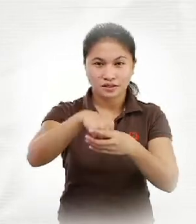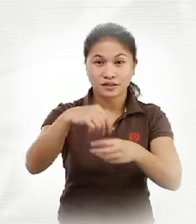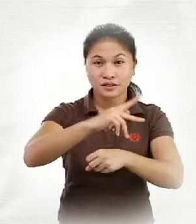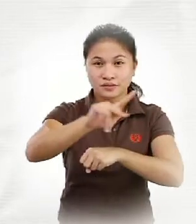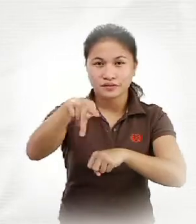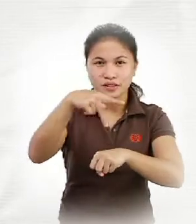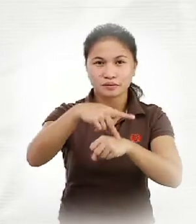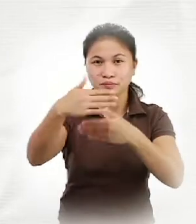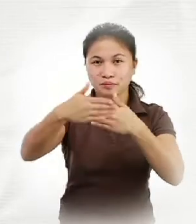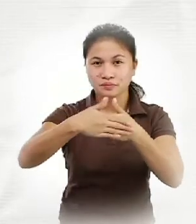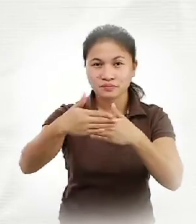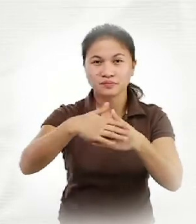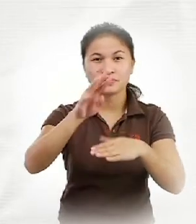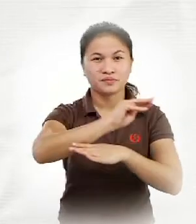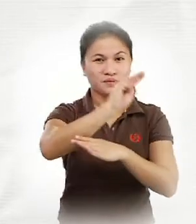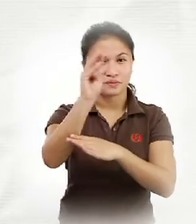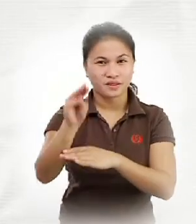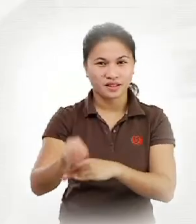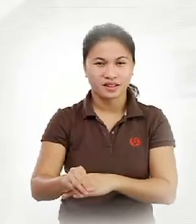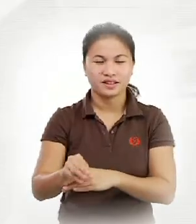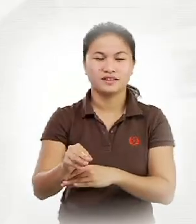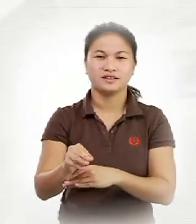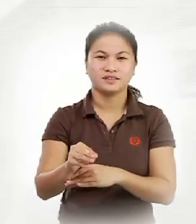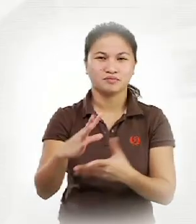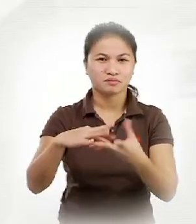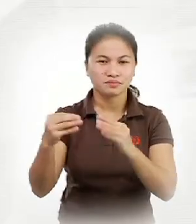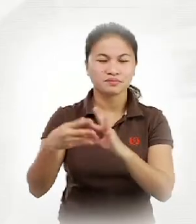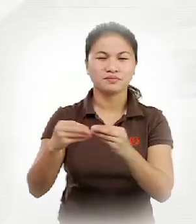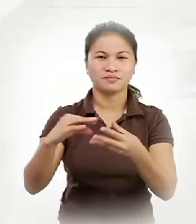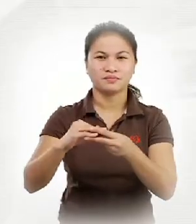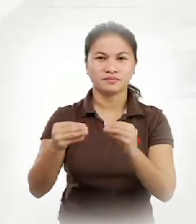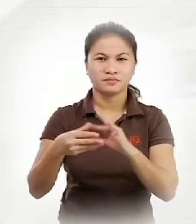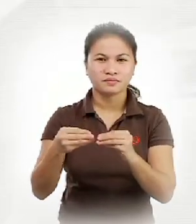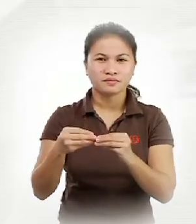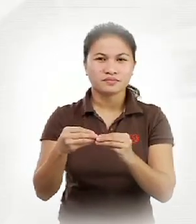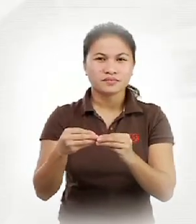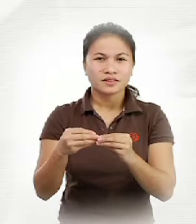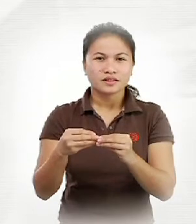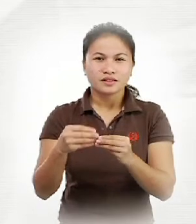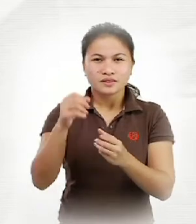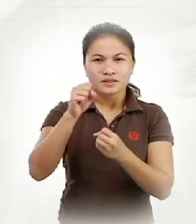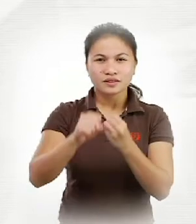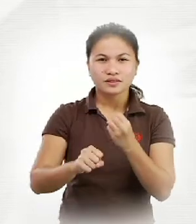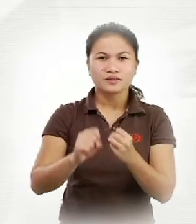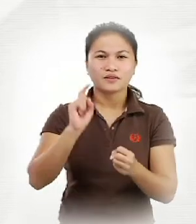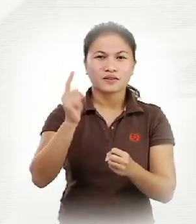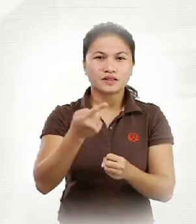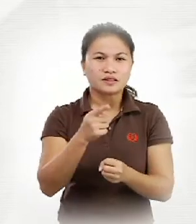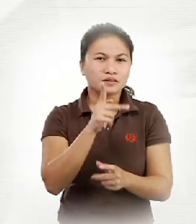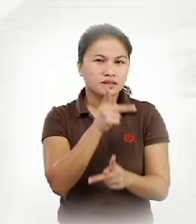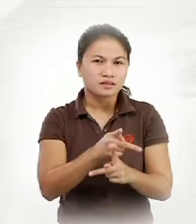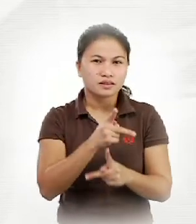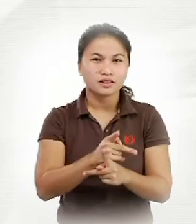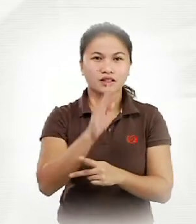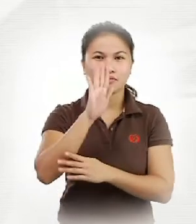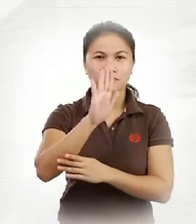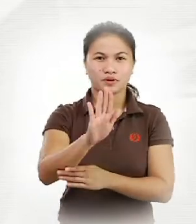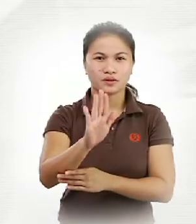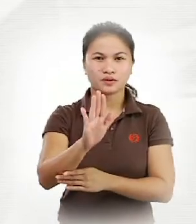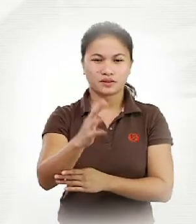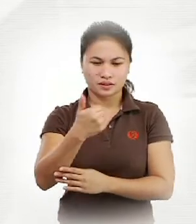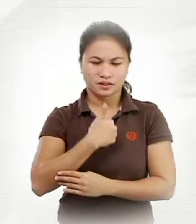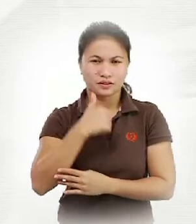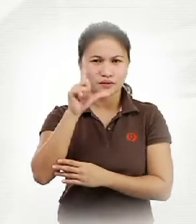It's near Manila, all of those, no? Then you just keep your profile low. You do what